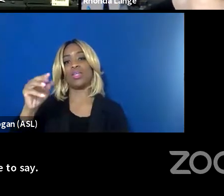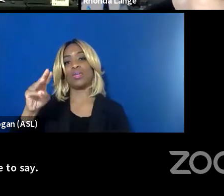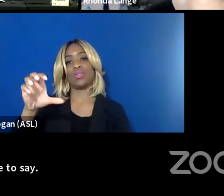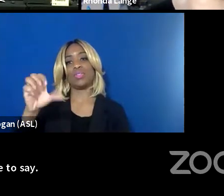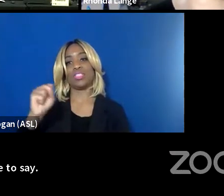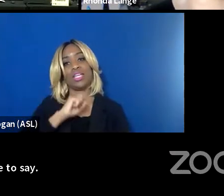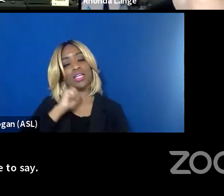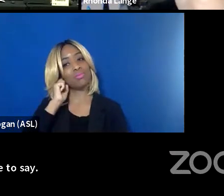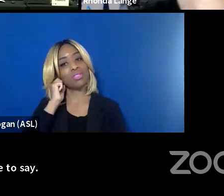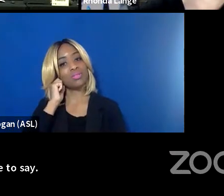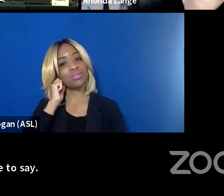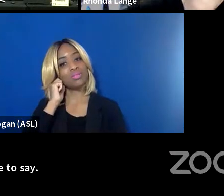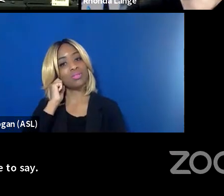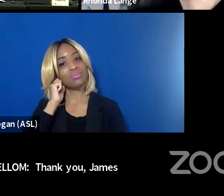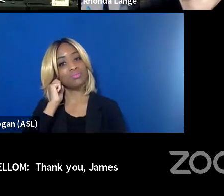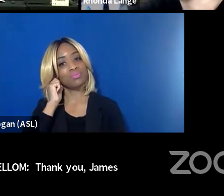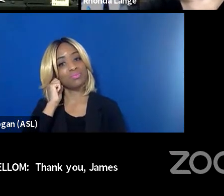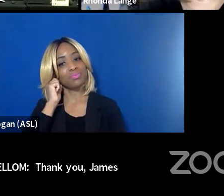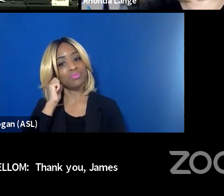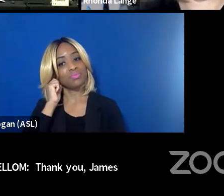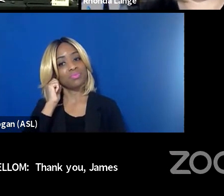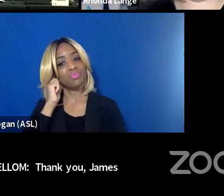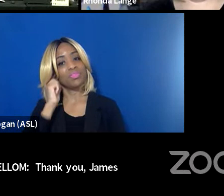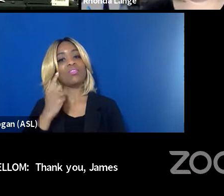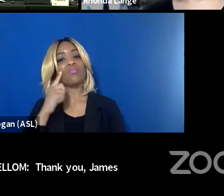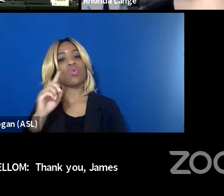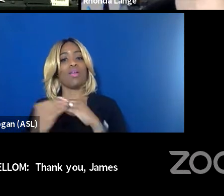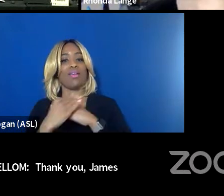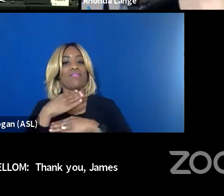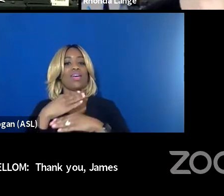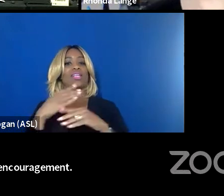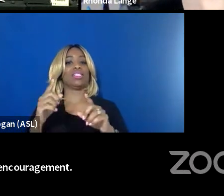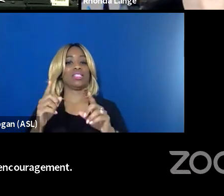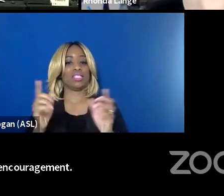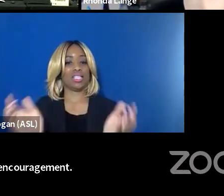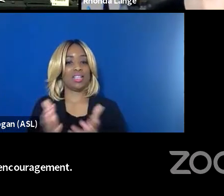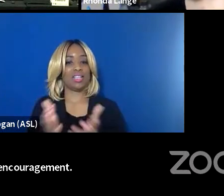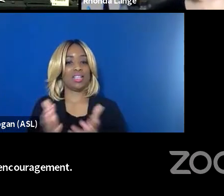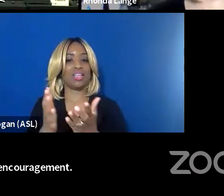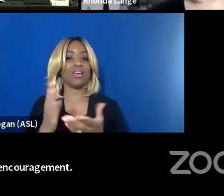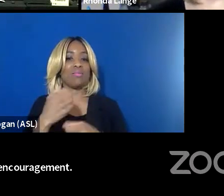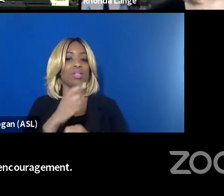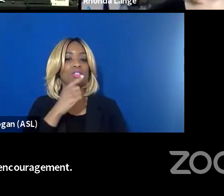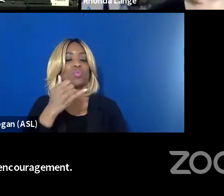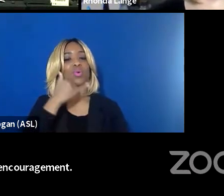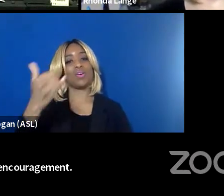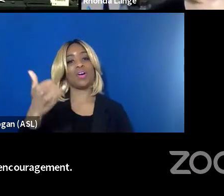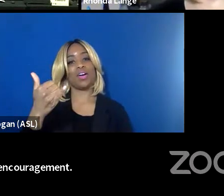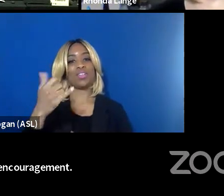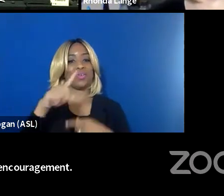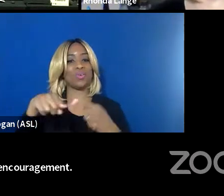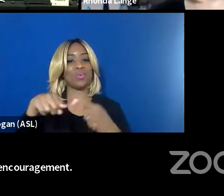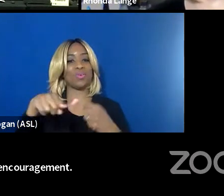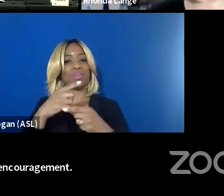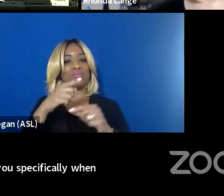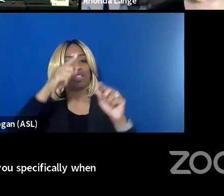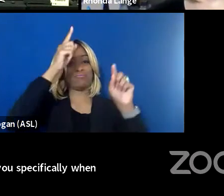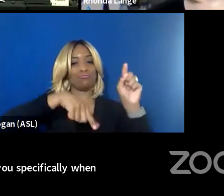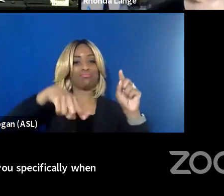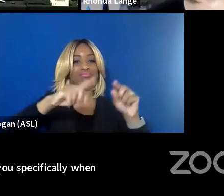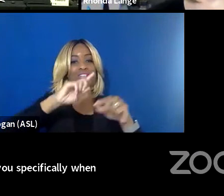for that bit of advice and encouragement. We'll make sure that we call you specifically when we draw those tic-tac-toe